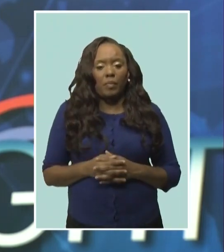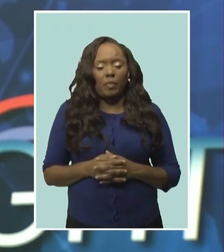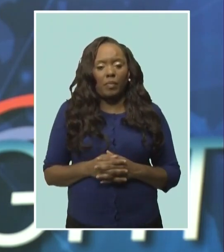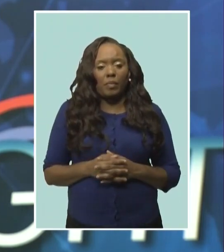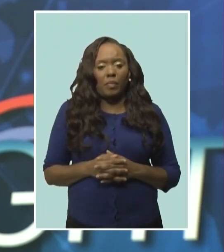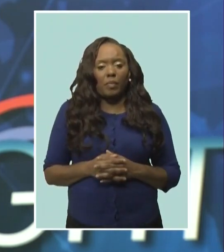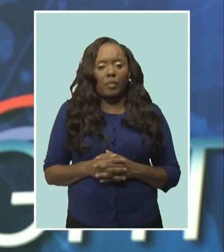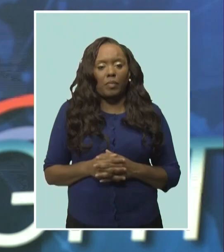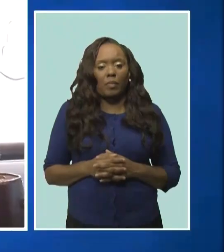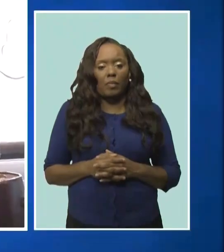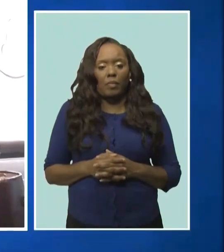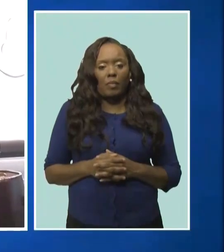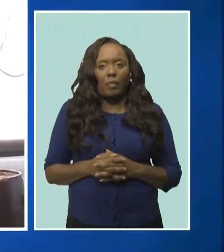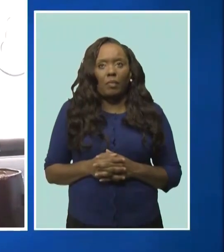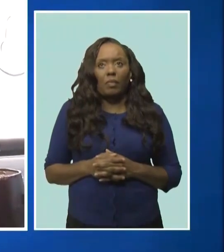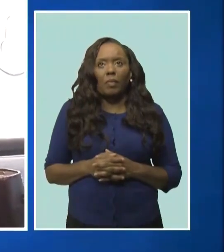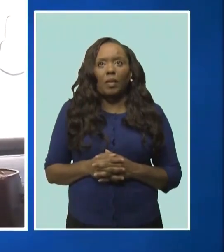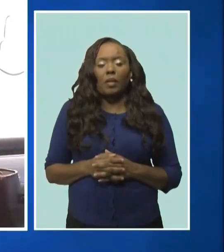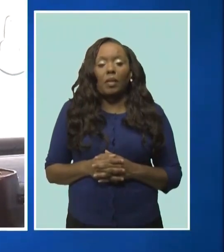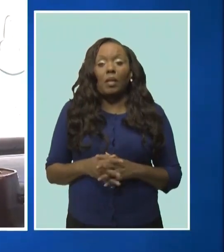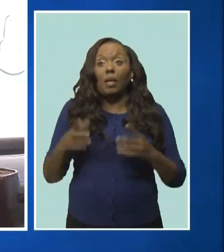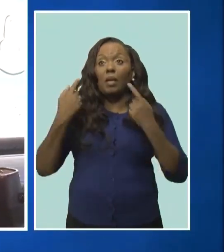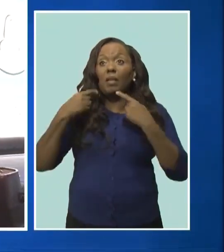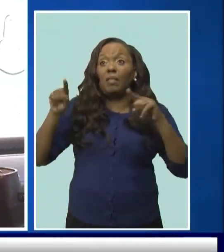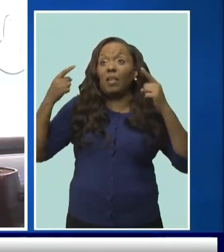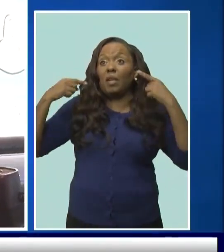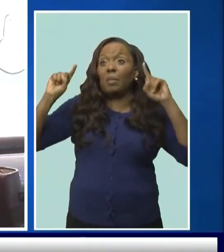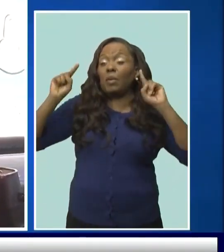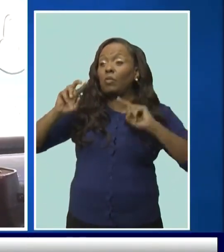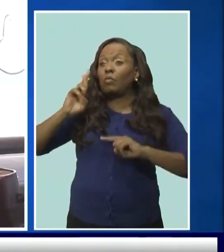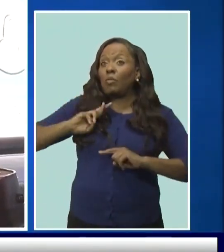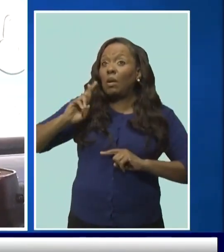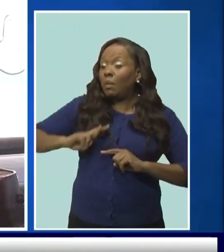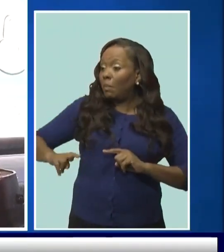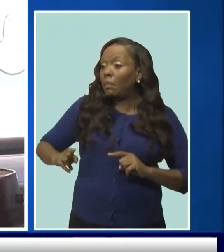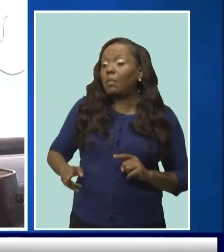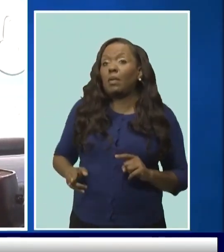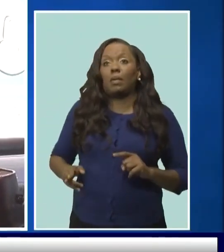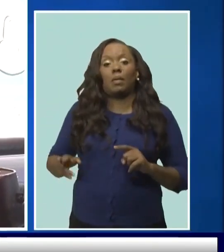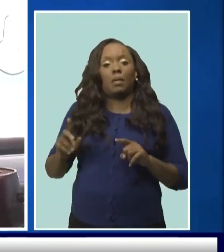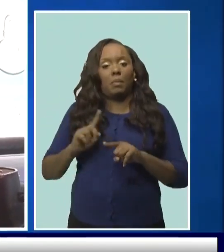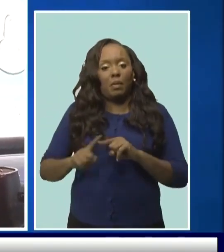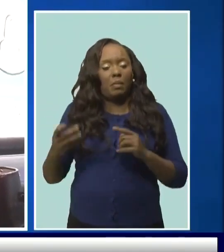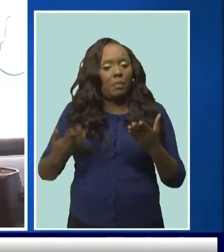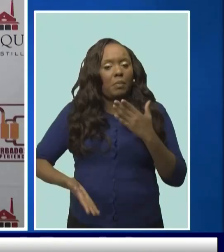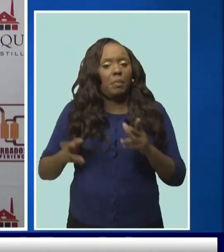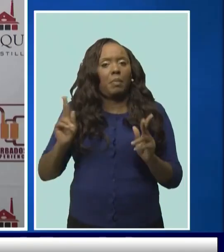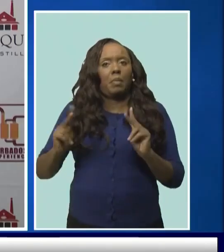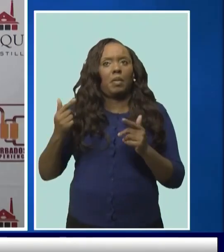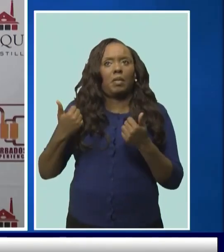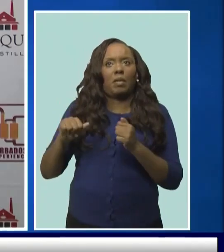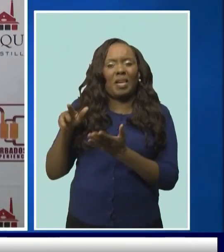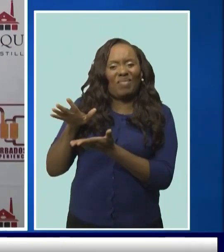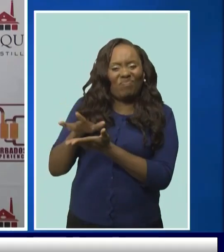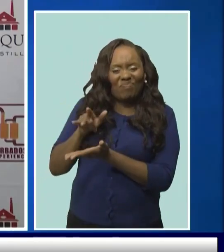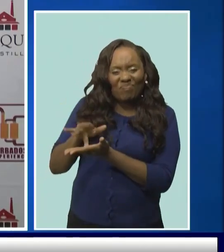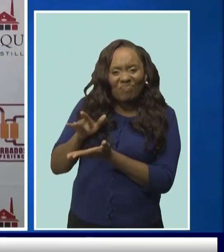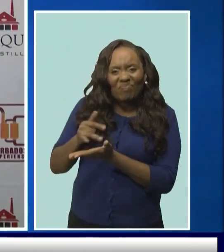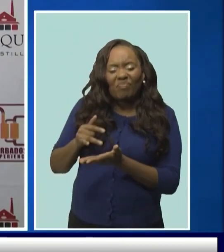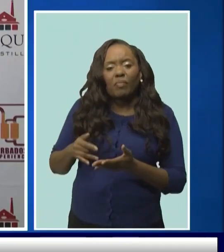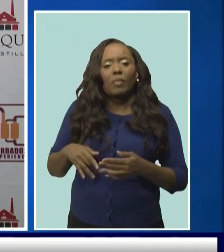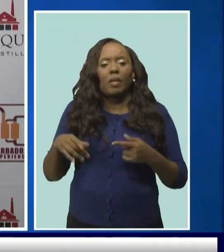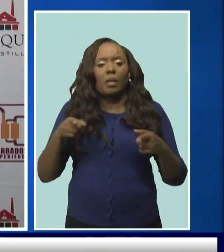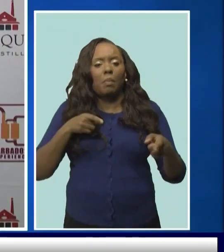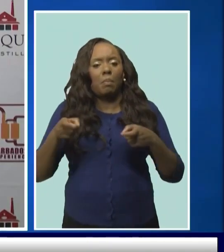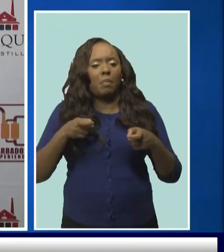reports. The more famous Barbados rum becomes, the greater the likelihood of exploitation. This is the view of Managing Director of the